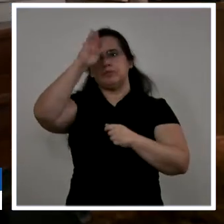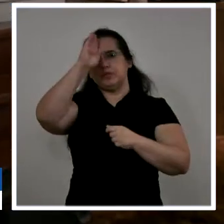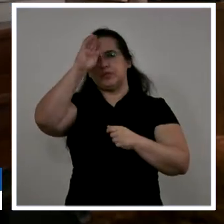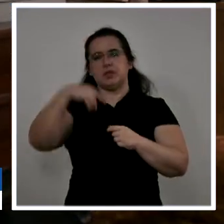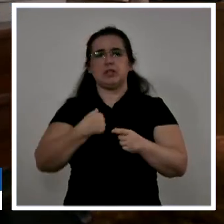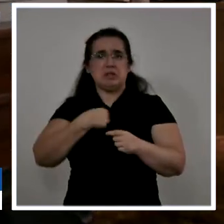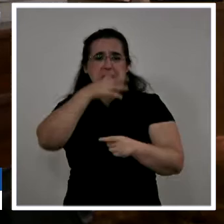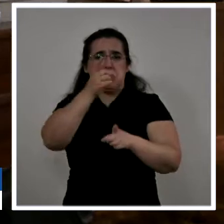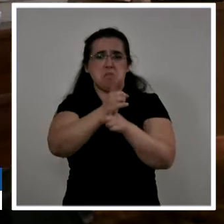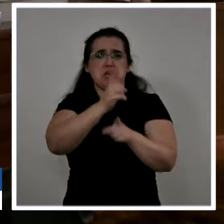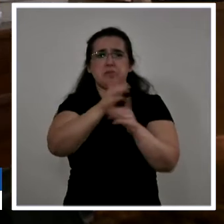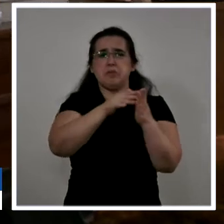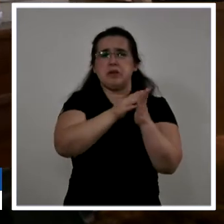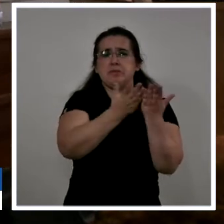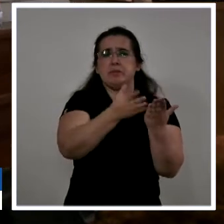antes.